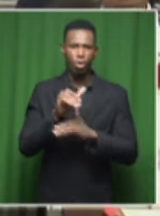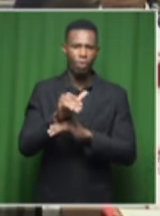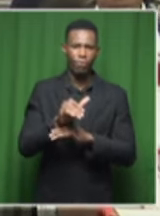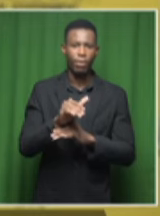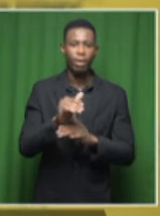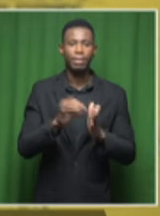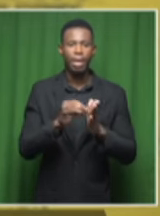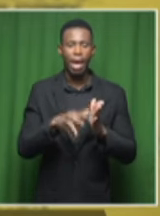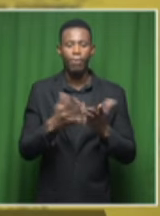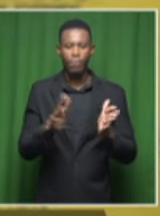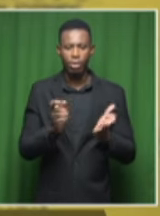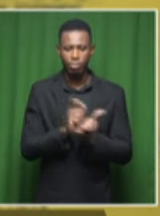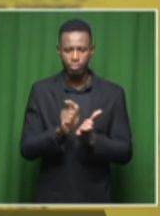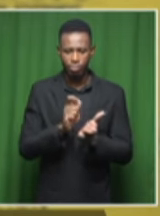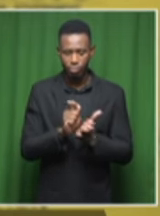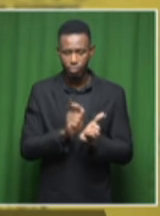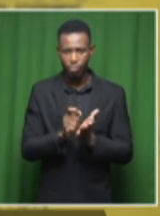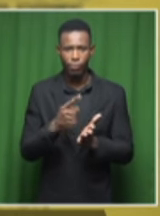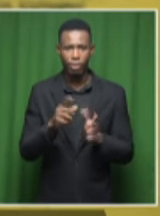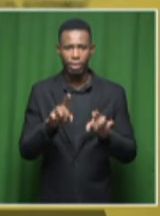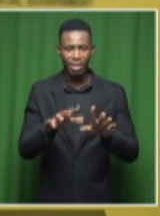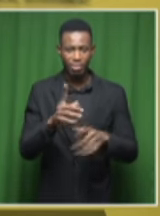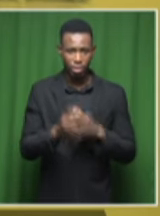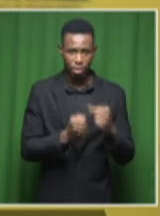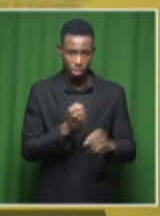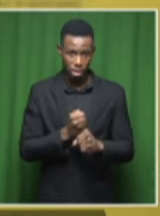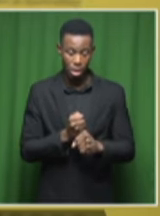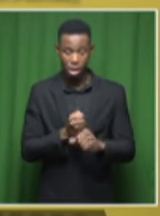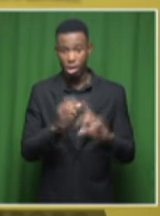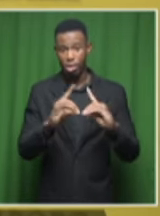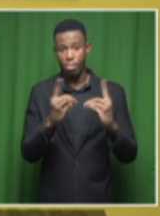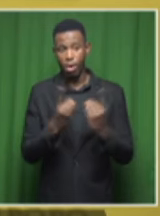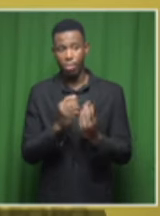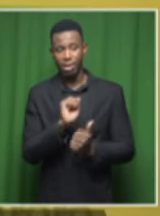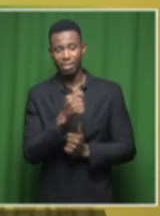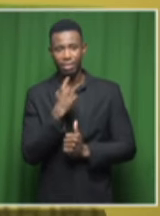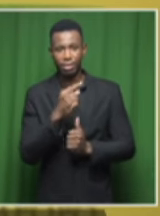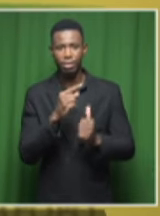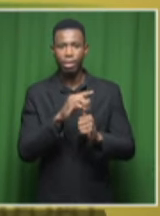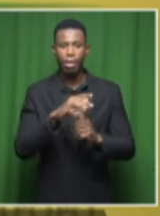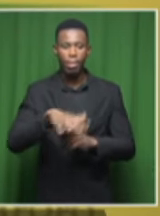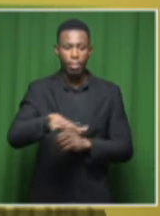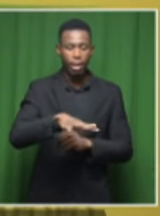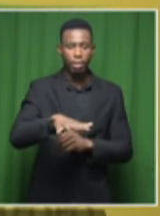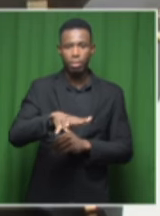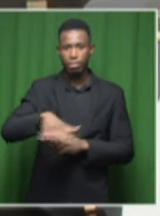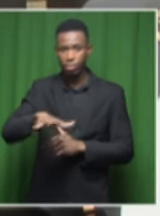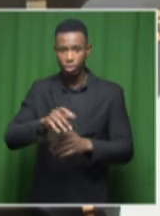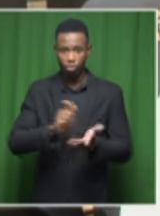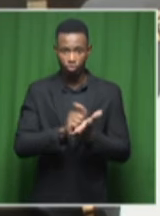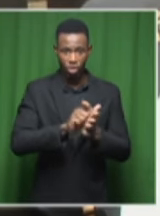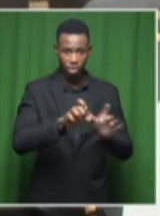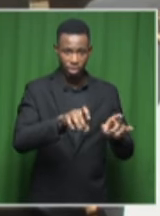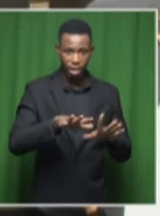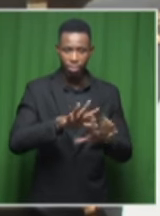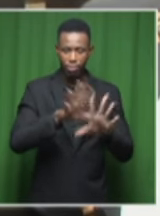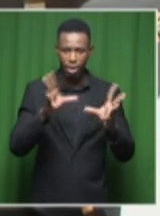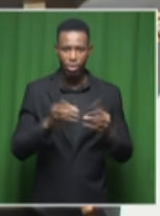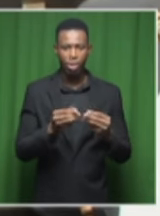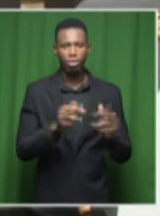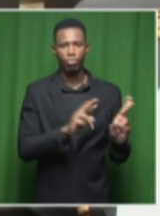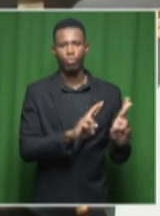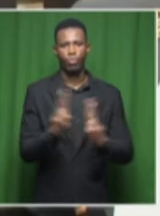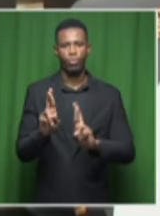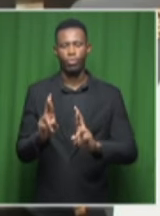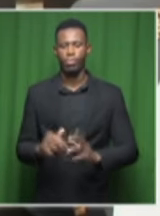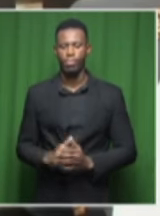examinations this year. The department says it is all systems go at the examination centers across the province. I want to say